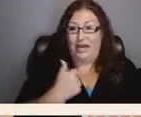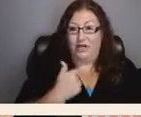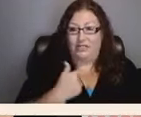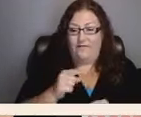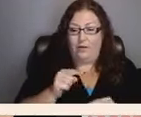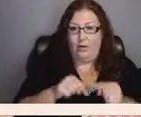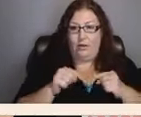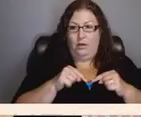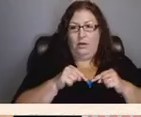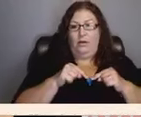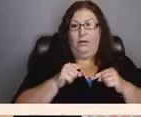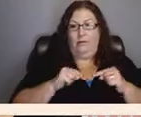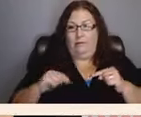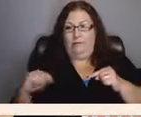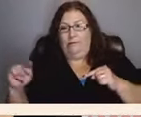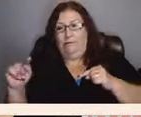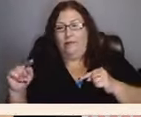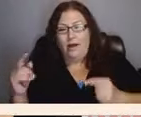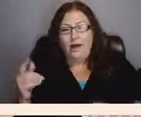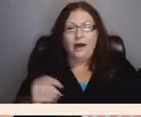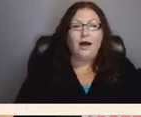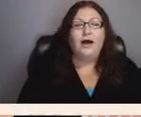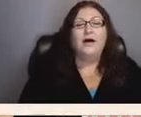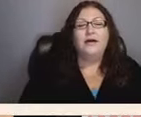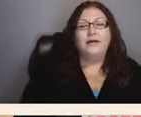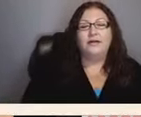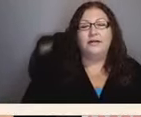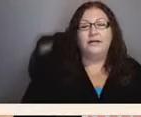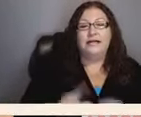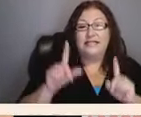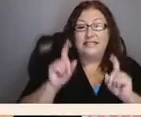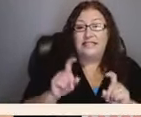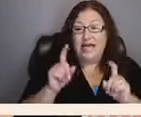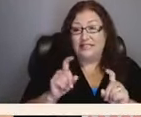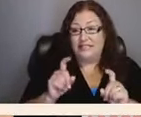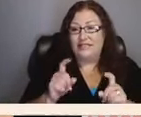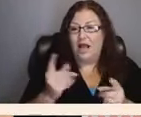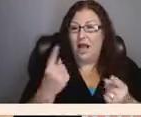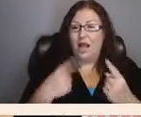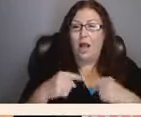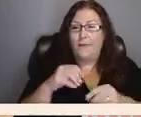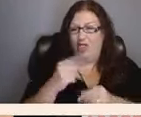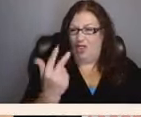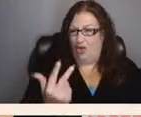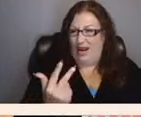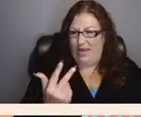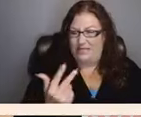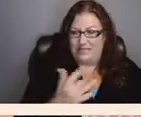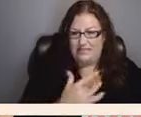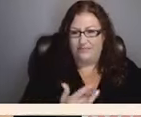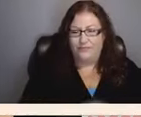this wheel. Tests come in threes, and this is so interesting. So look at